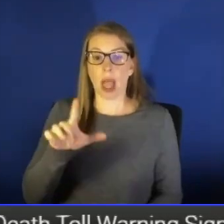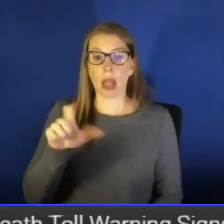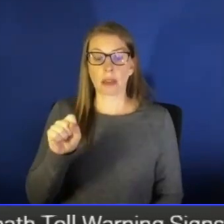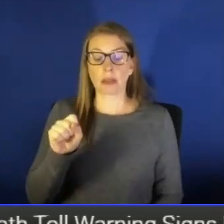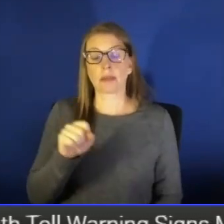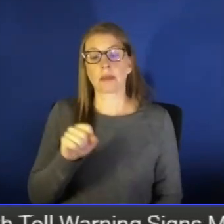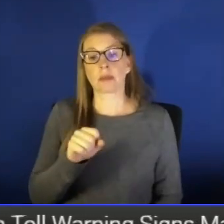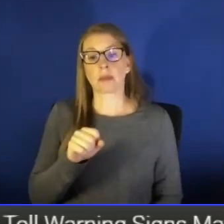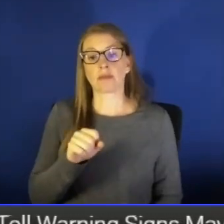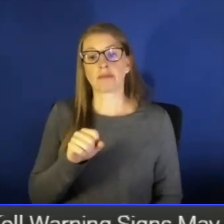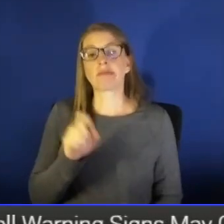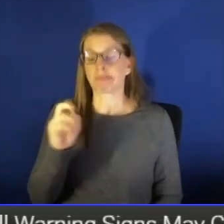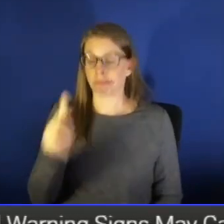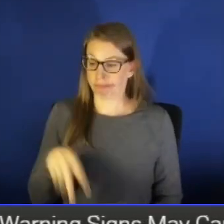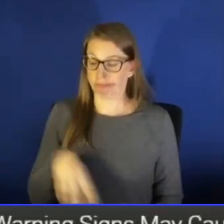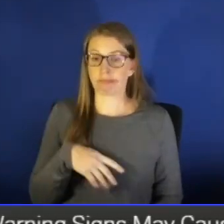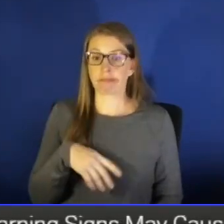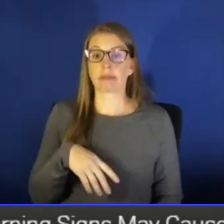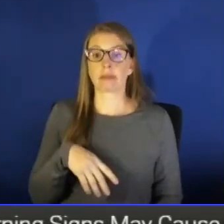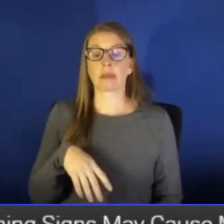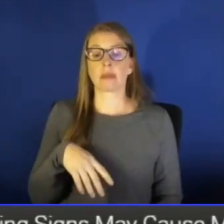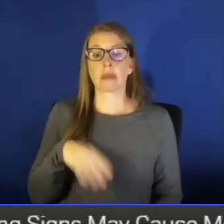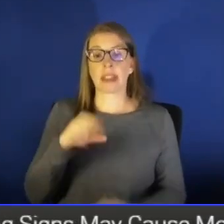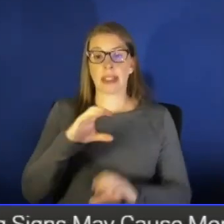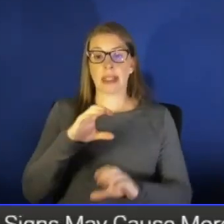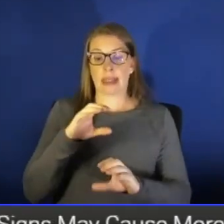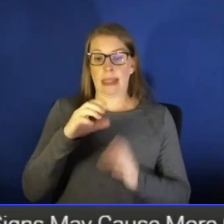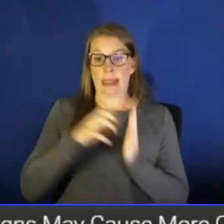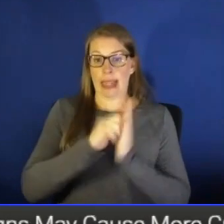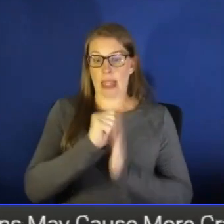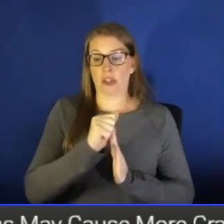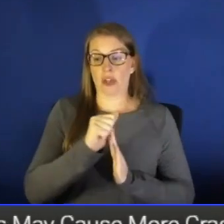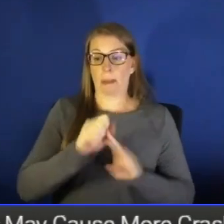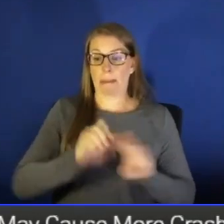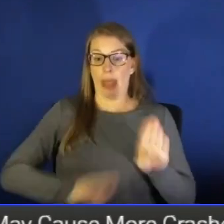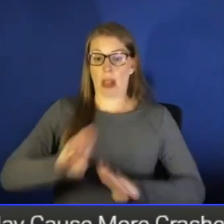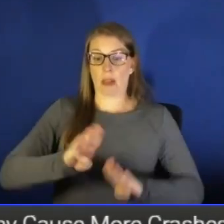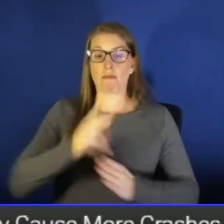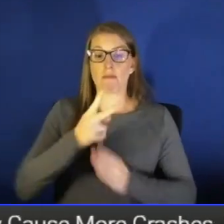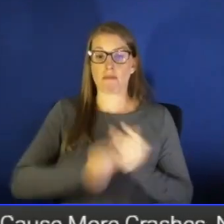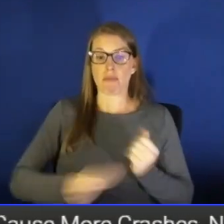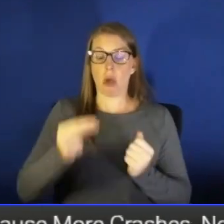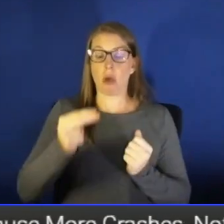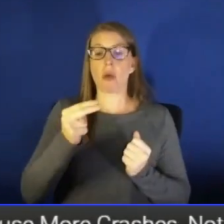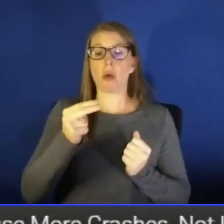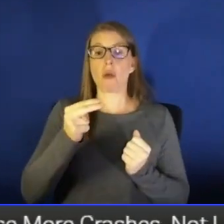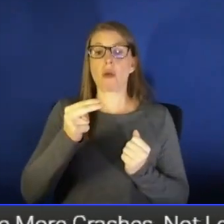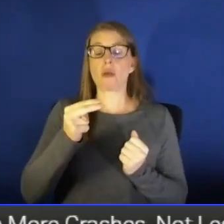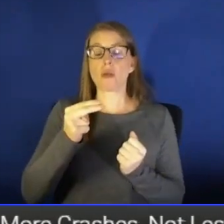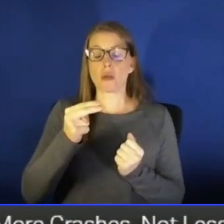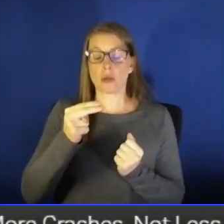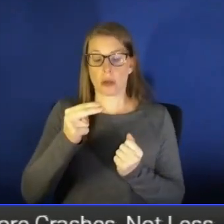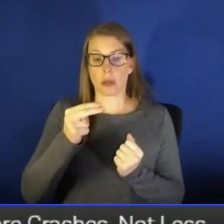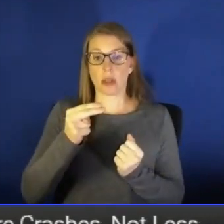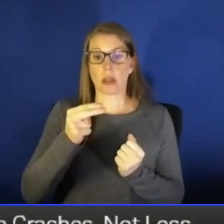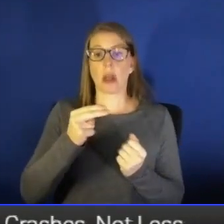of cancer biology, they're both lung cancer, but they're both different flavors of lung cancer, if you